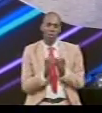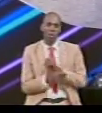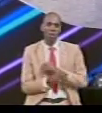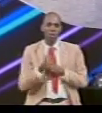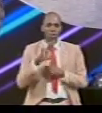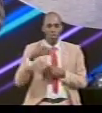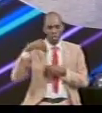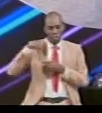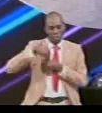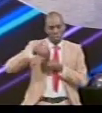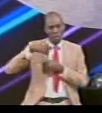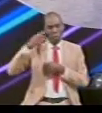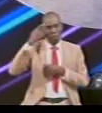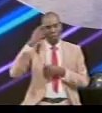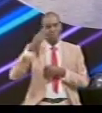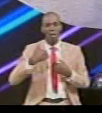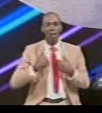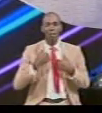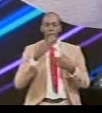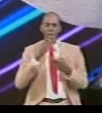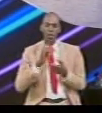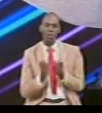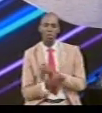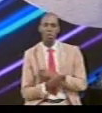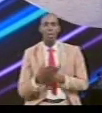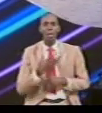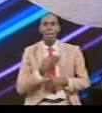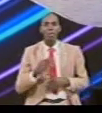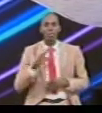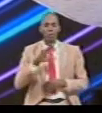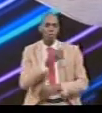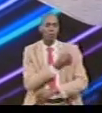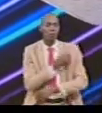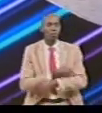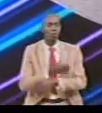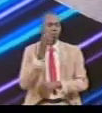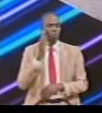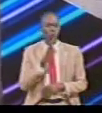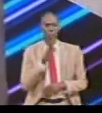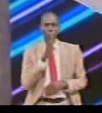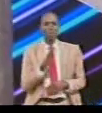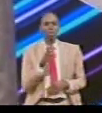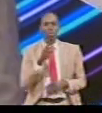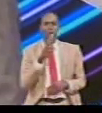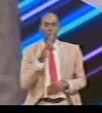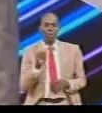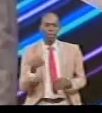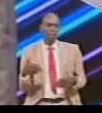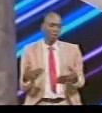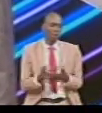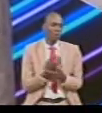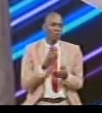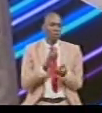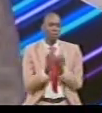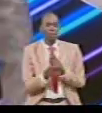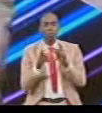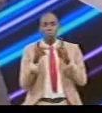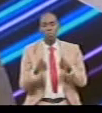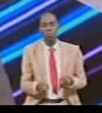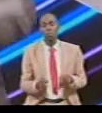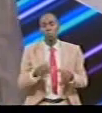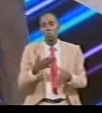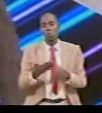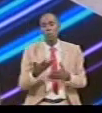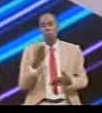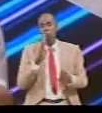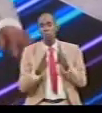been changed, and your strength within, you are a man of conviction. Whether people are there or not, you're a new creature.